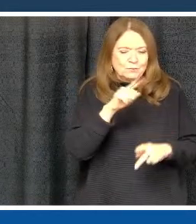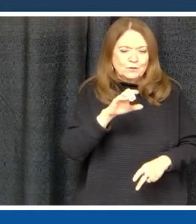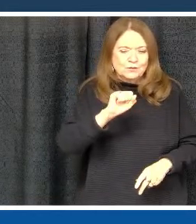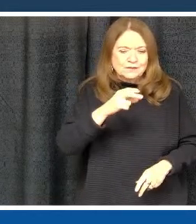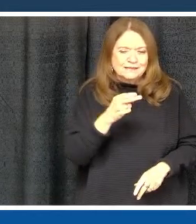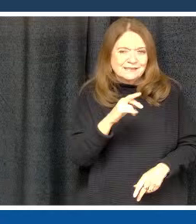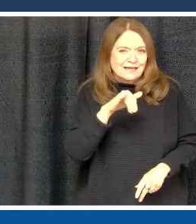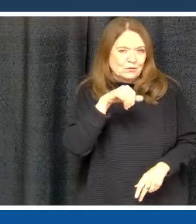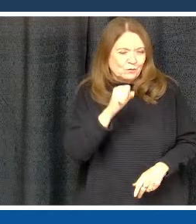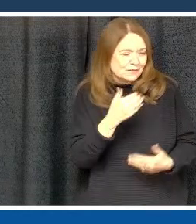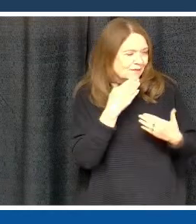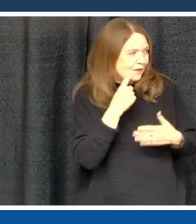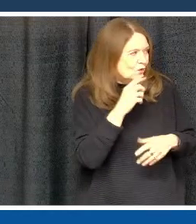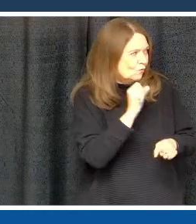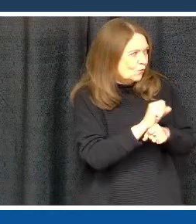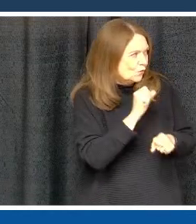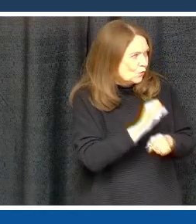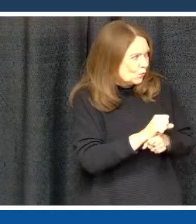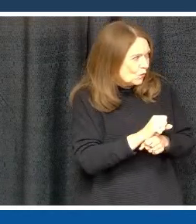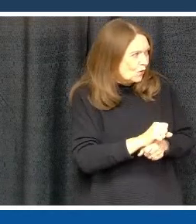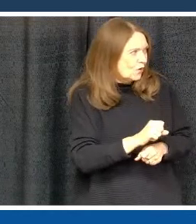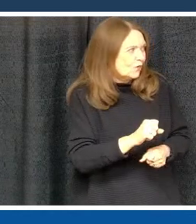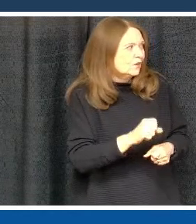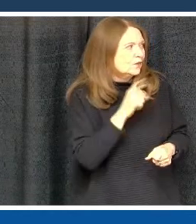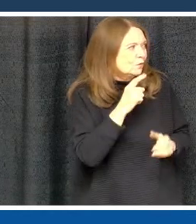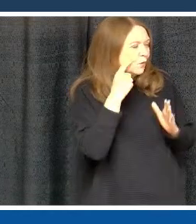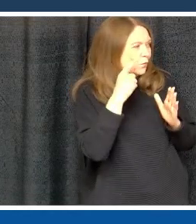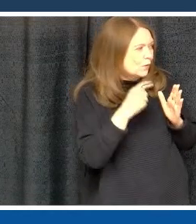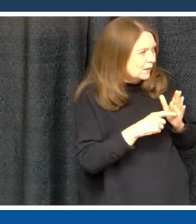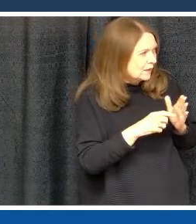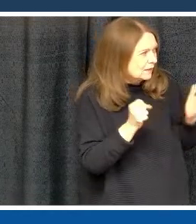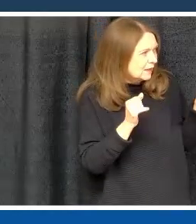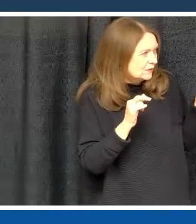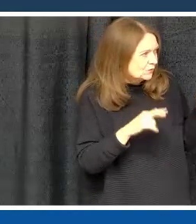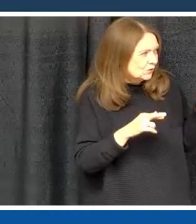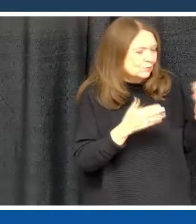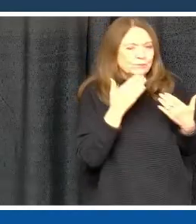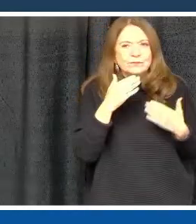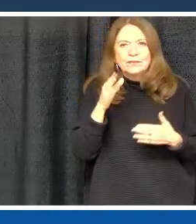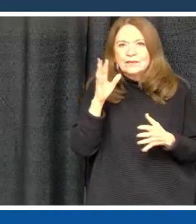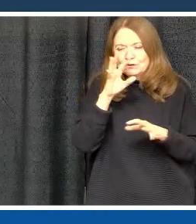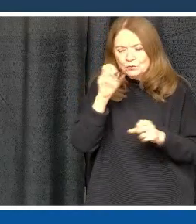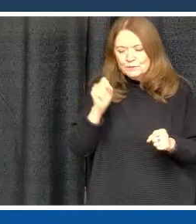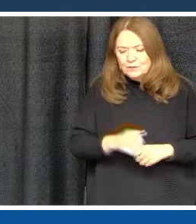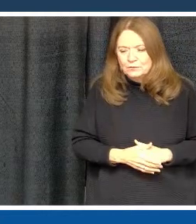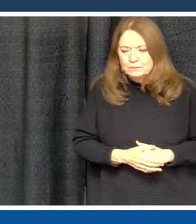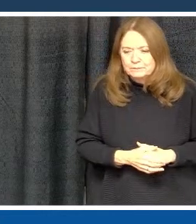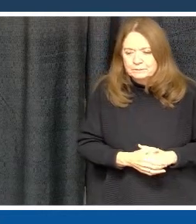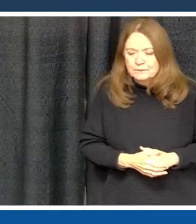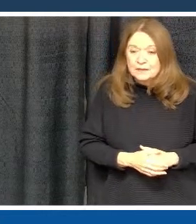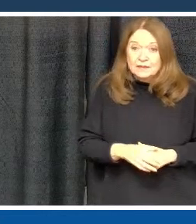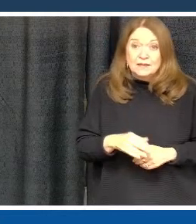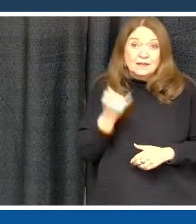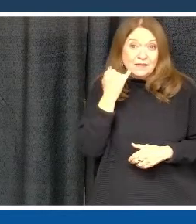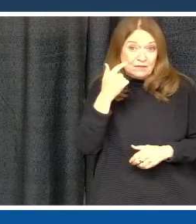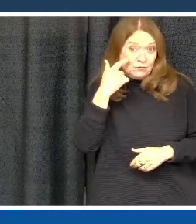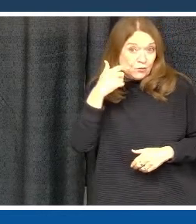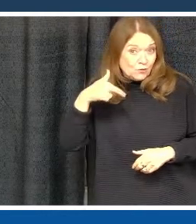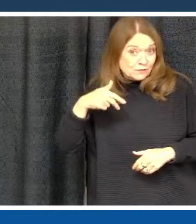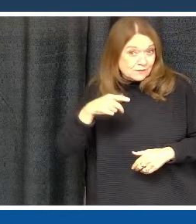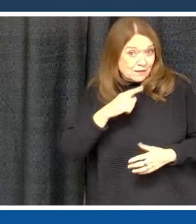you for your work, and you and the committee. You are recognized, sir. Thank you, Mayor. If you thought sidewalks were